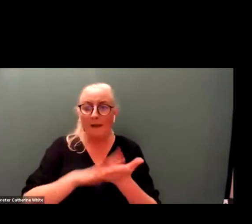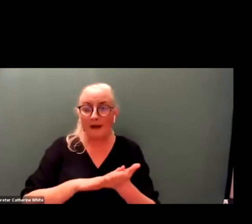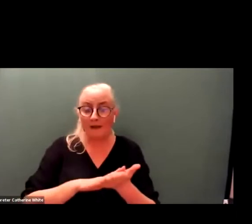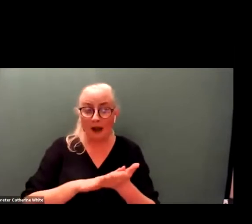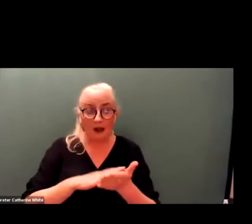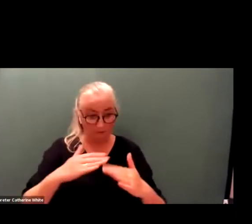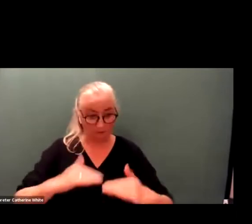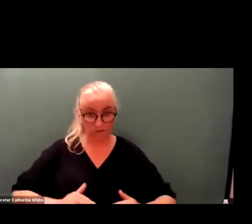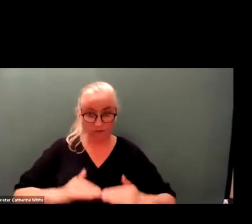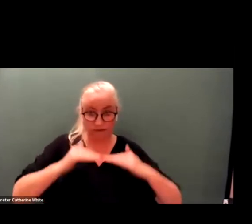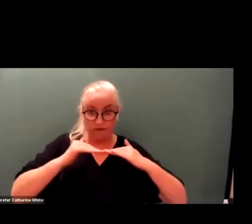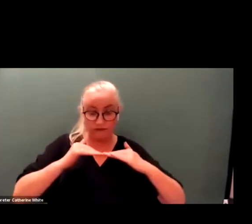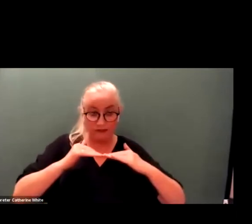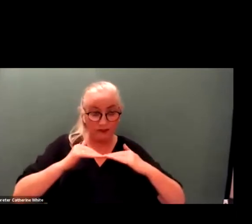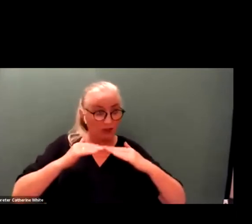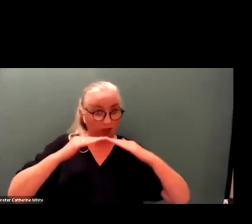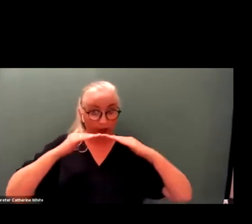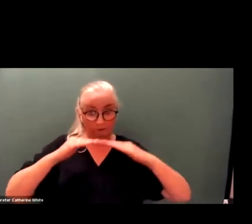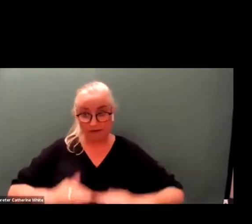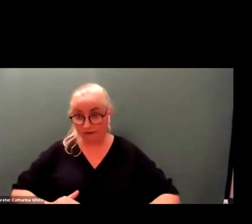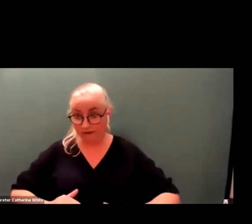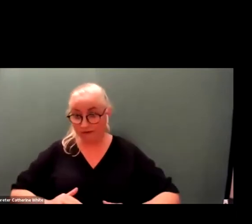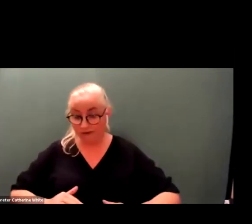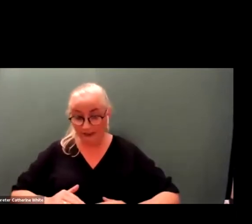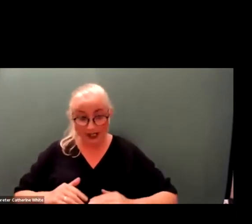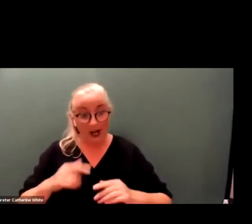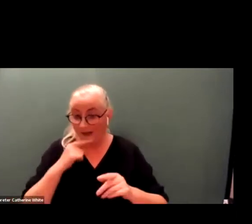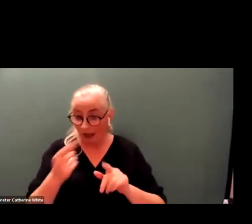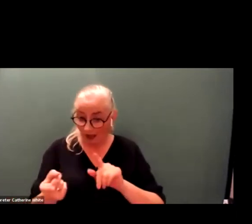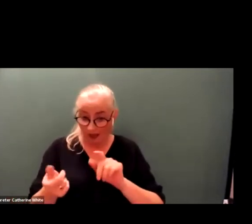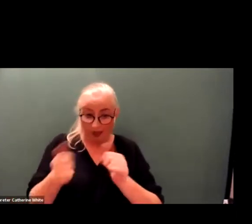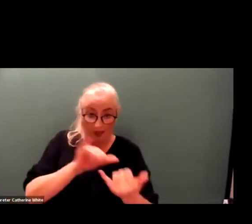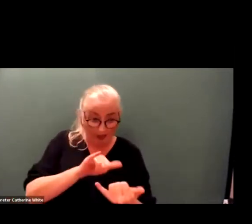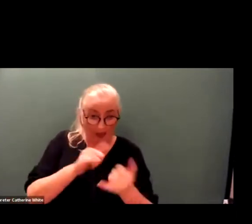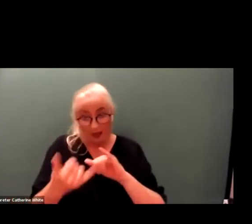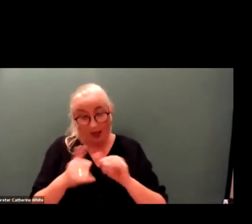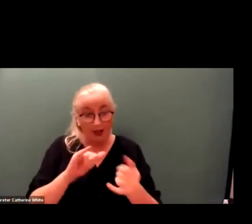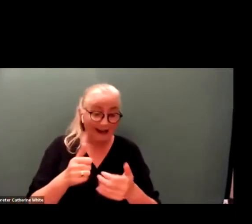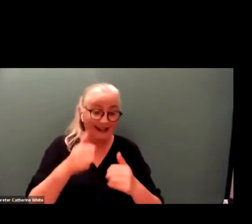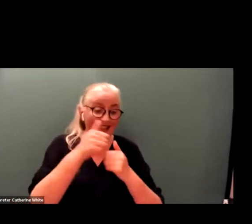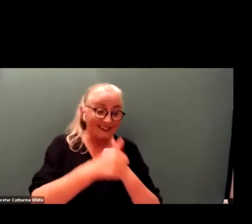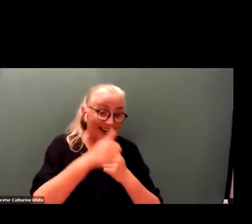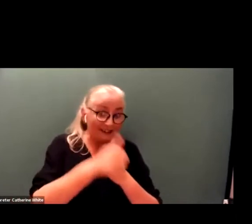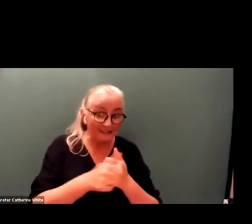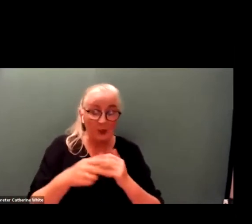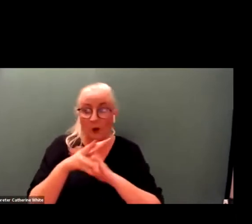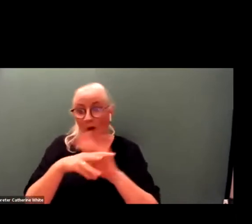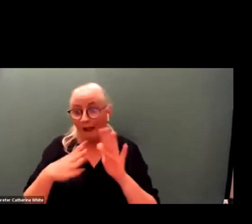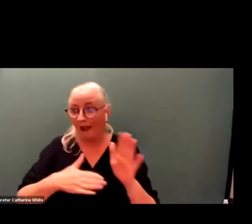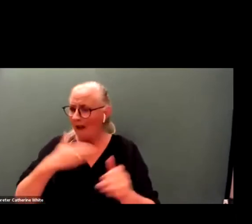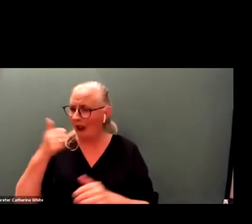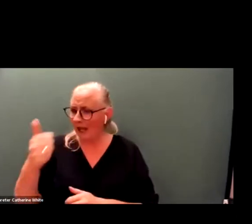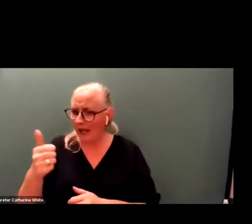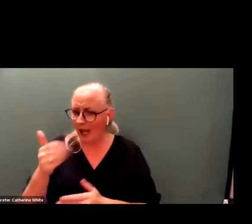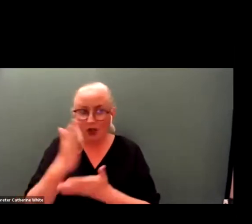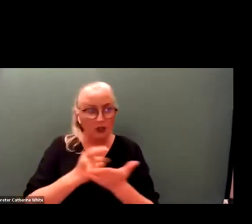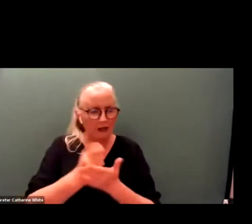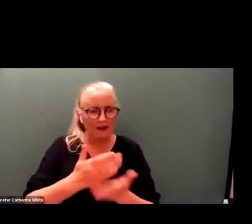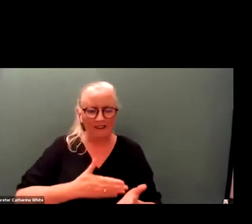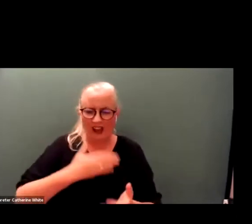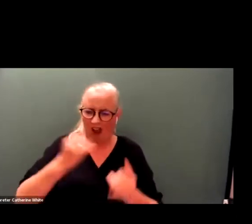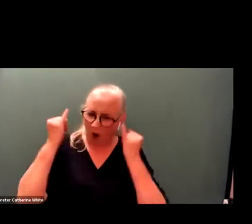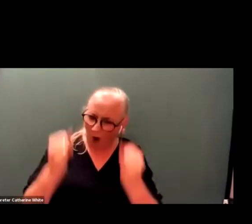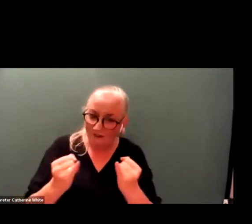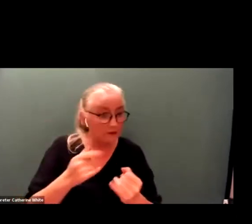estrogen and the next we've low estrogen, and that can lead to days or weeks when we feel okay and other times where we feel awful. So it's hard to kind of know